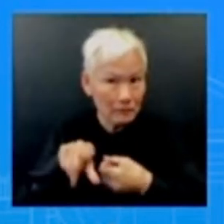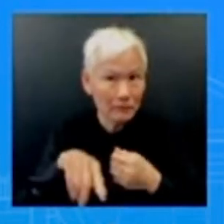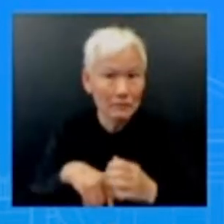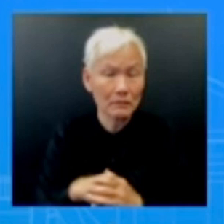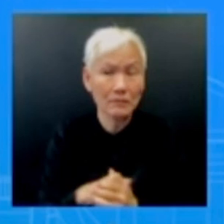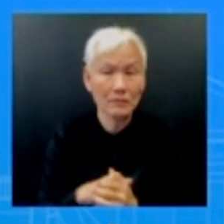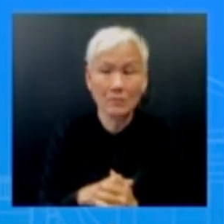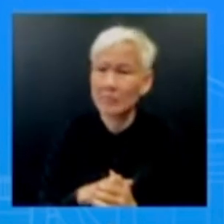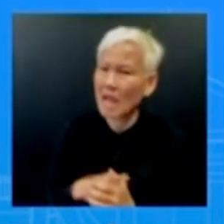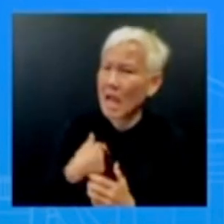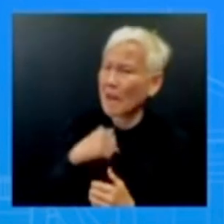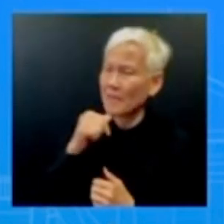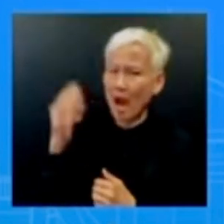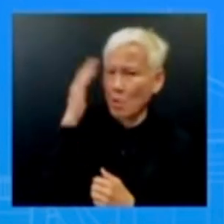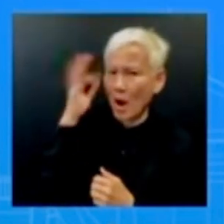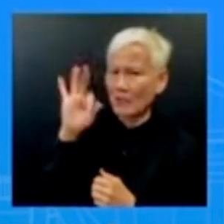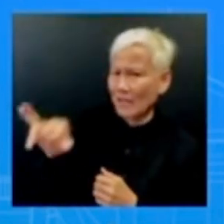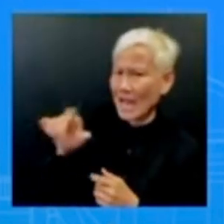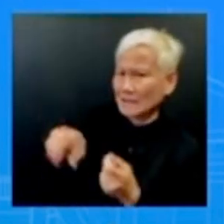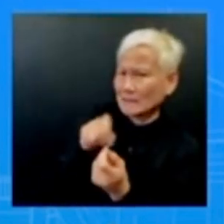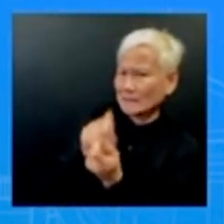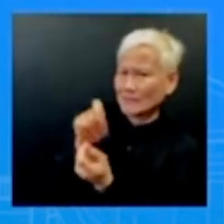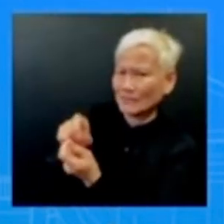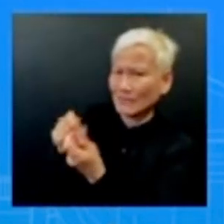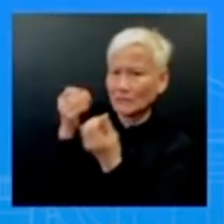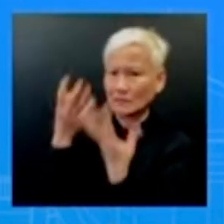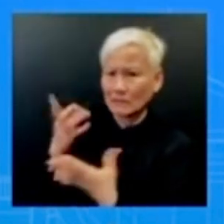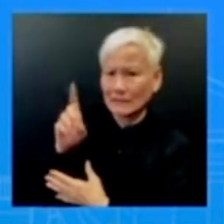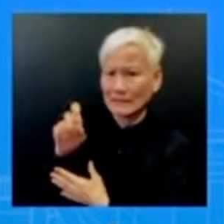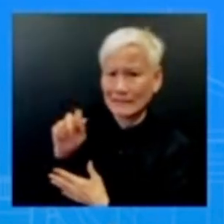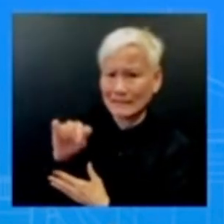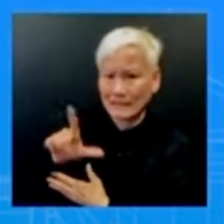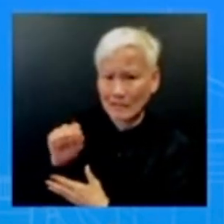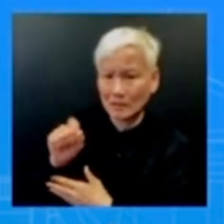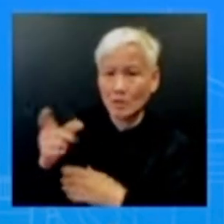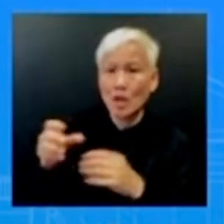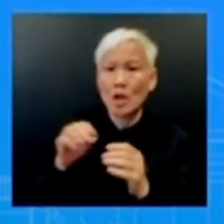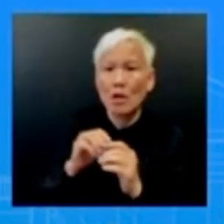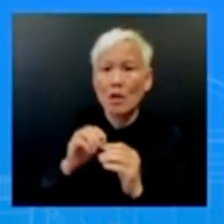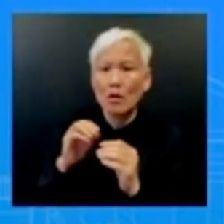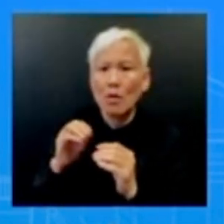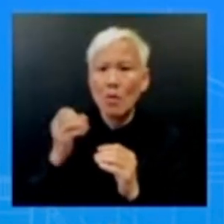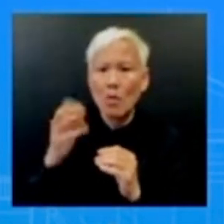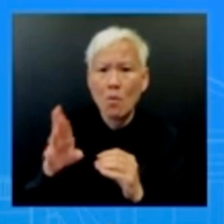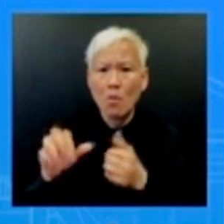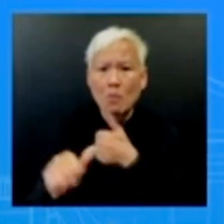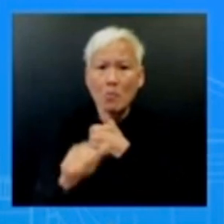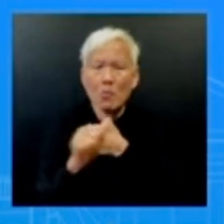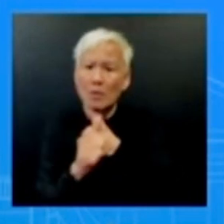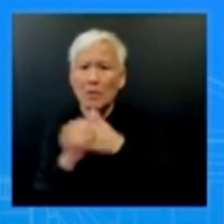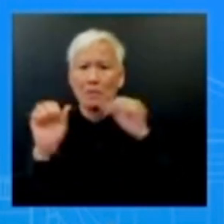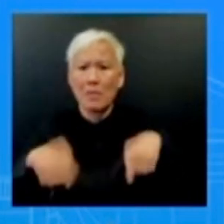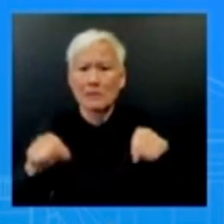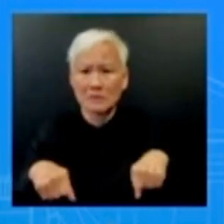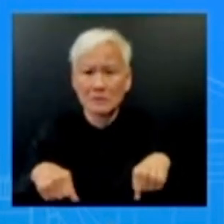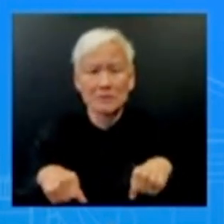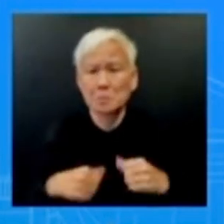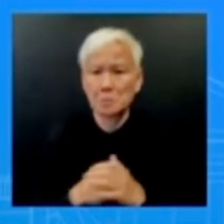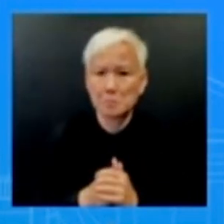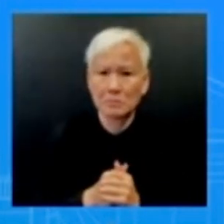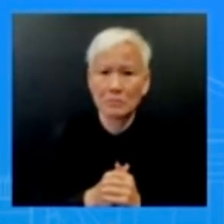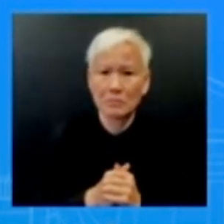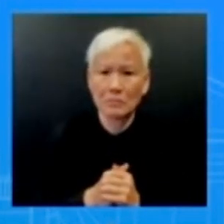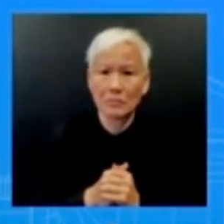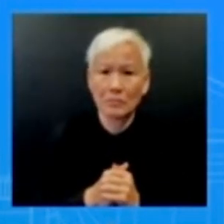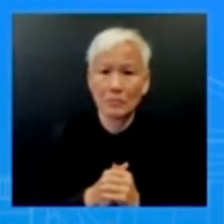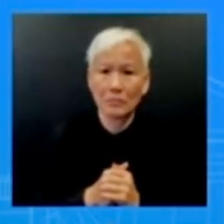or specific threats. As I said yesterday, we always monitor this, even absent the